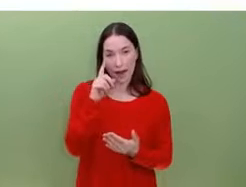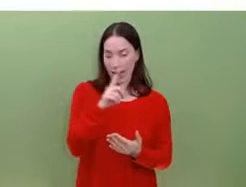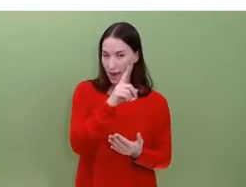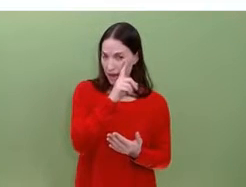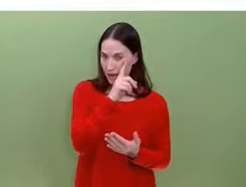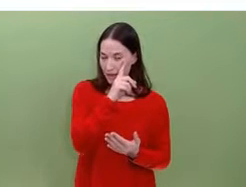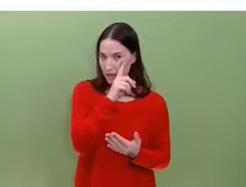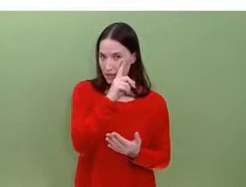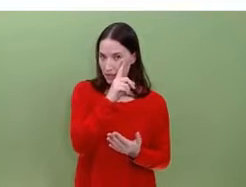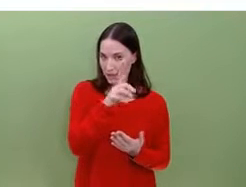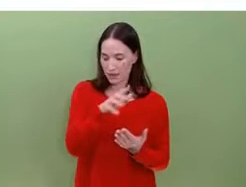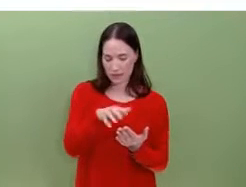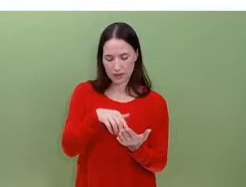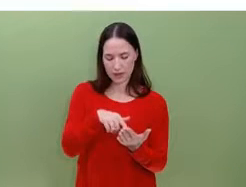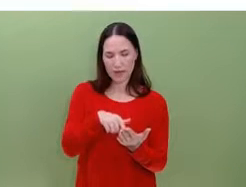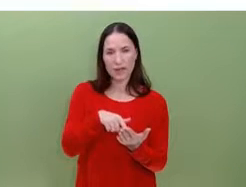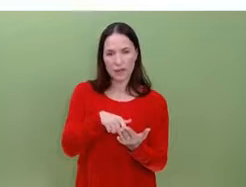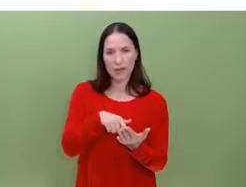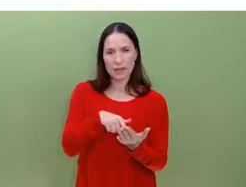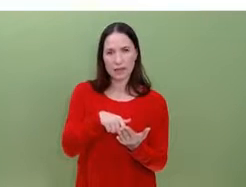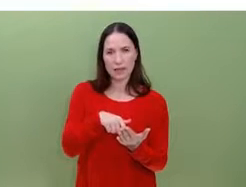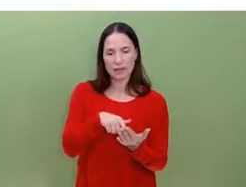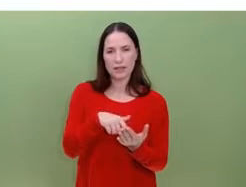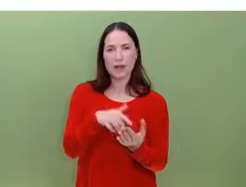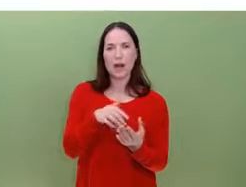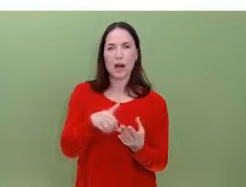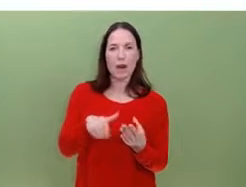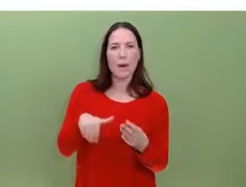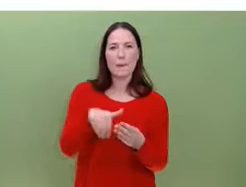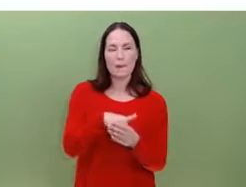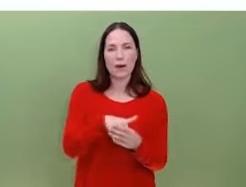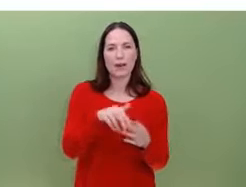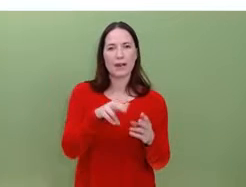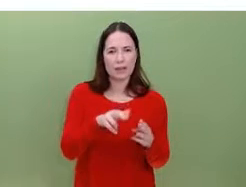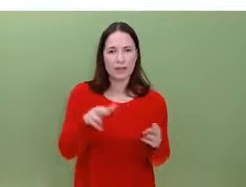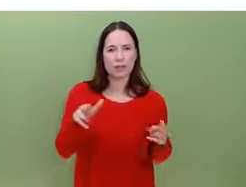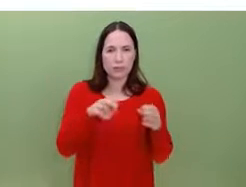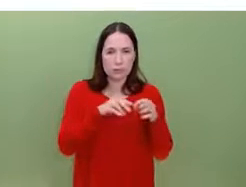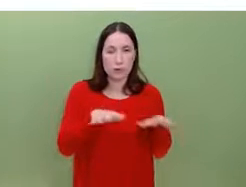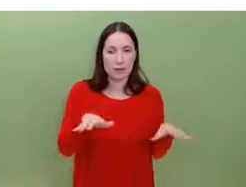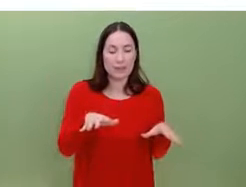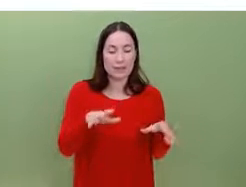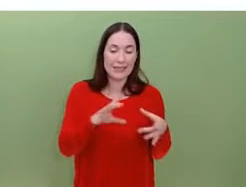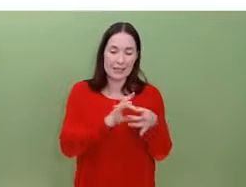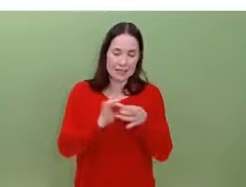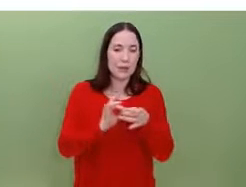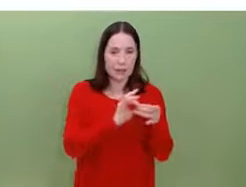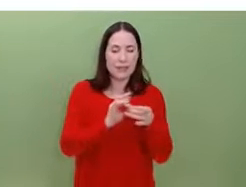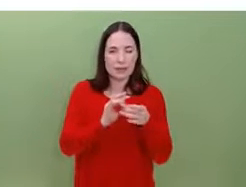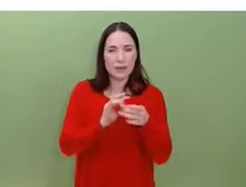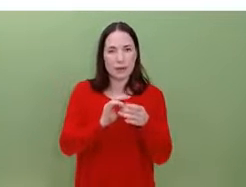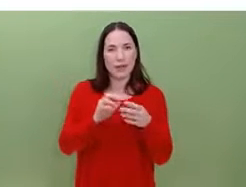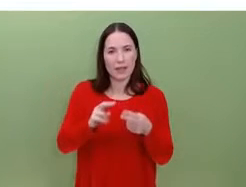increase in prevalence is associated with increased screen time in